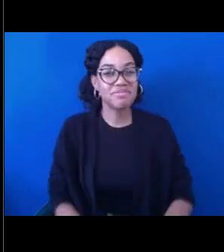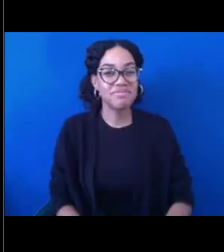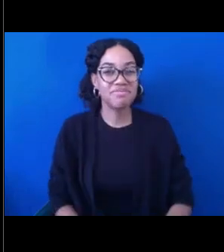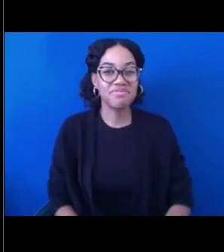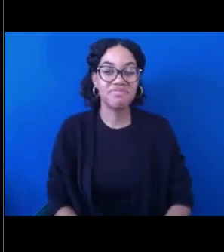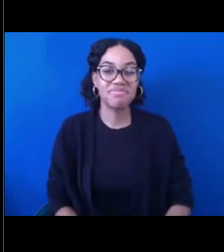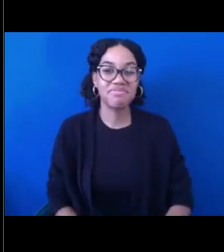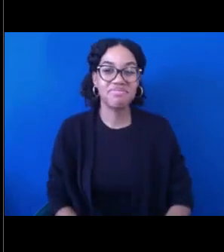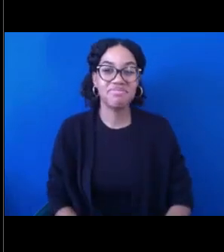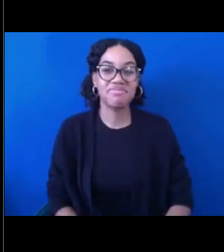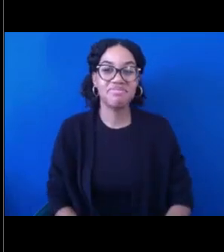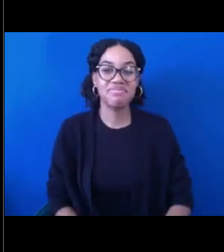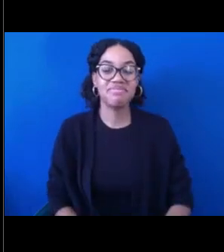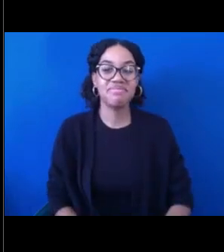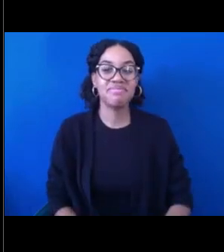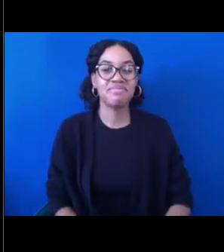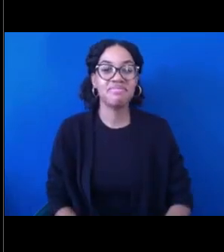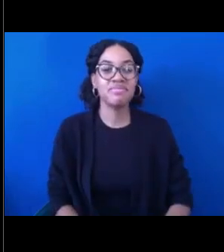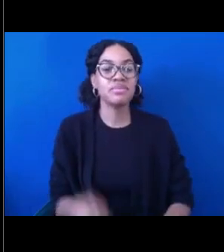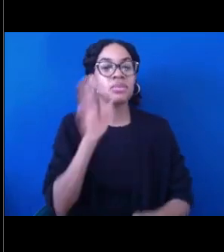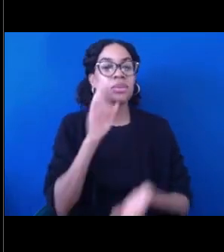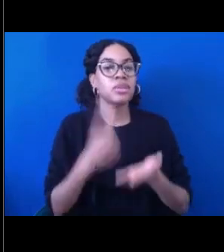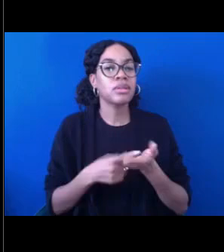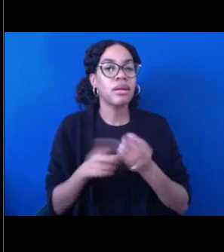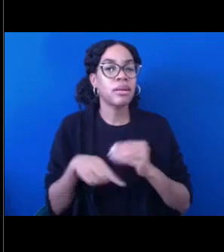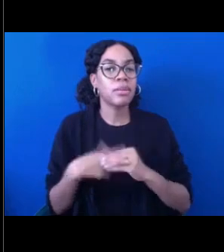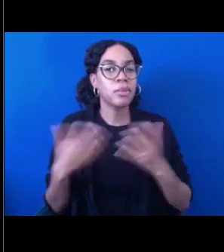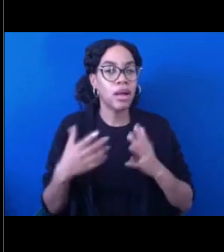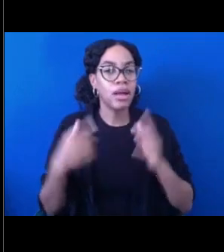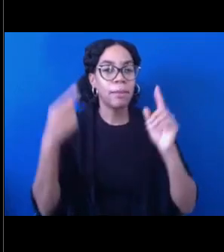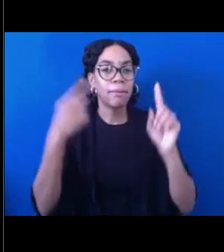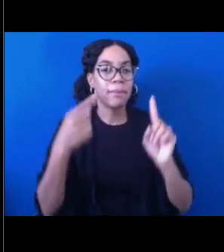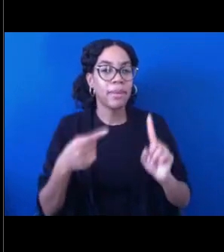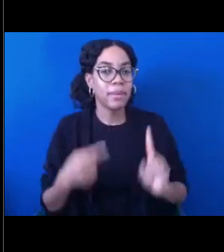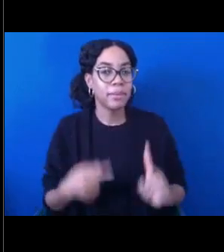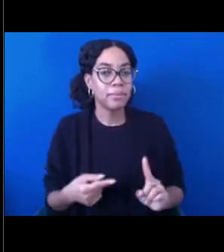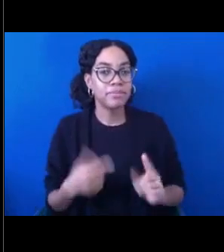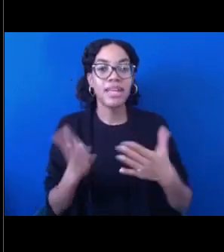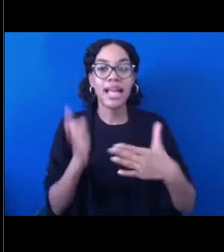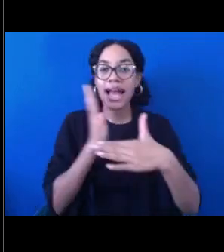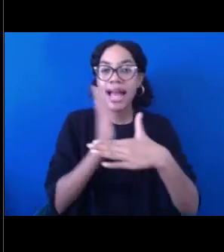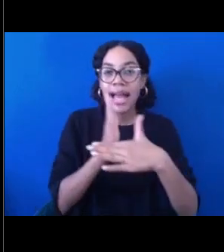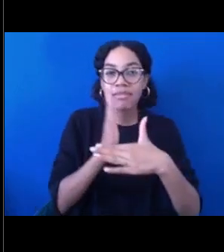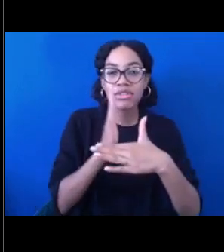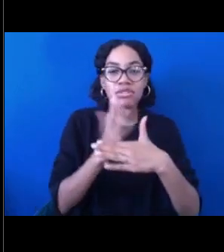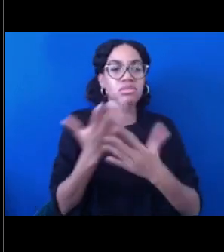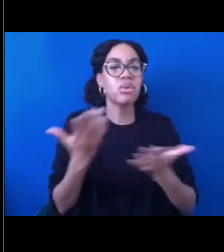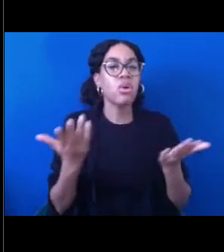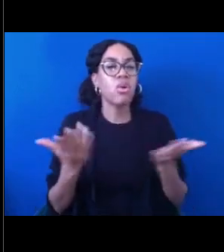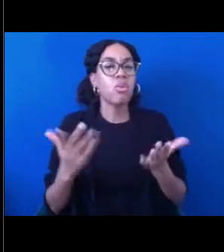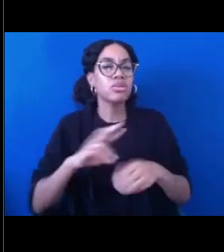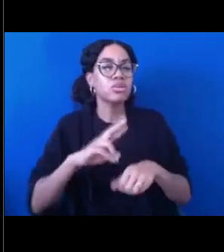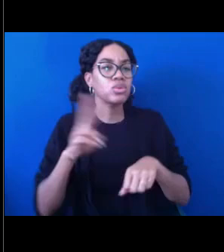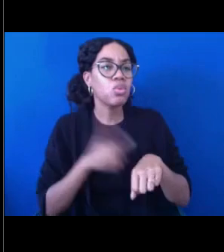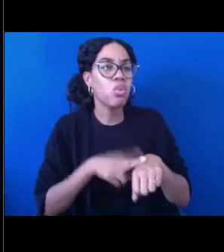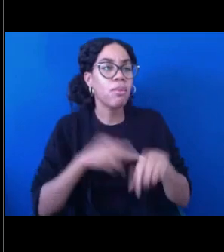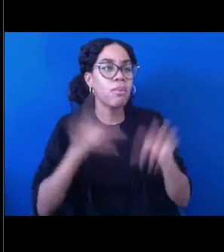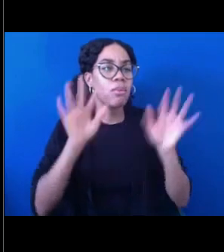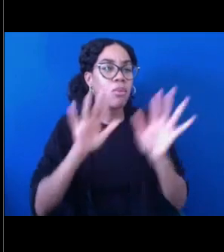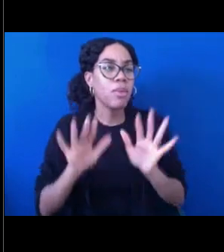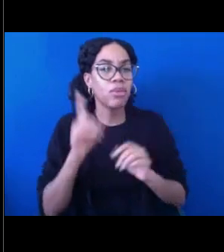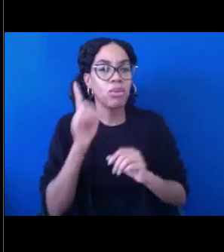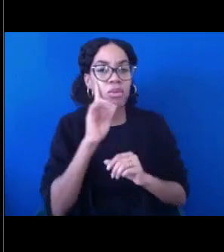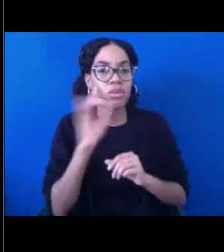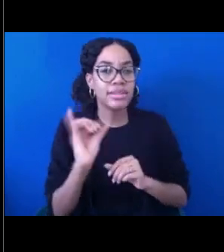We're going to talk about the averages and the normals of what we experience around here. Temperature, rainfall, snowfall. Of course, snow is the big